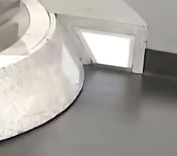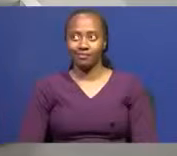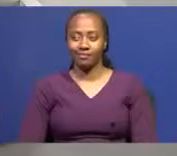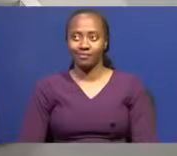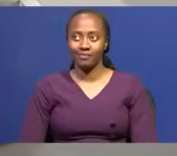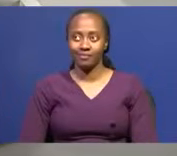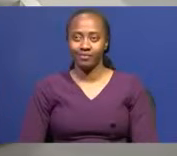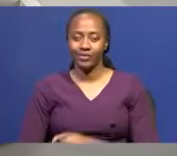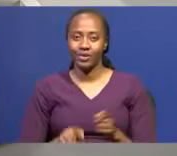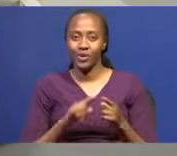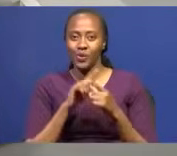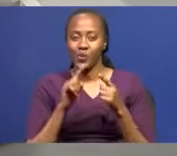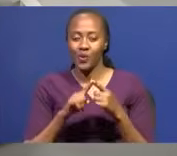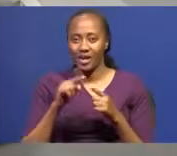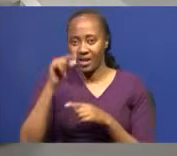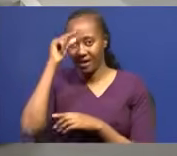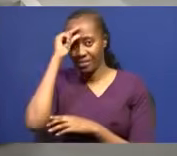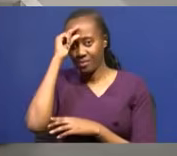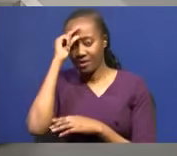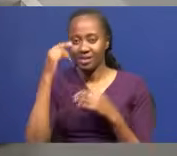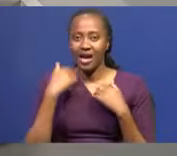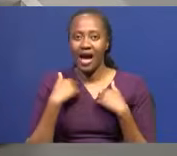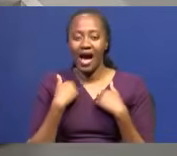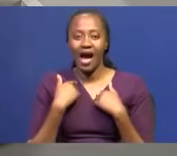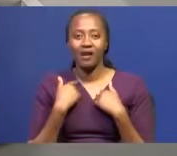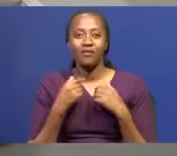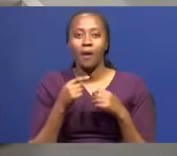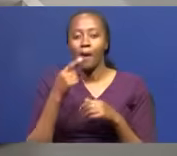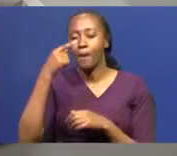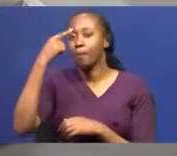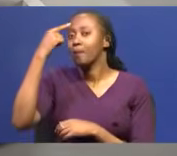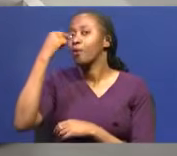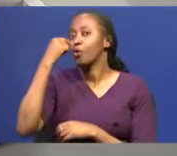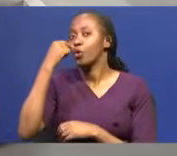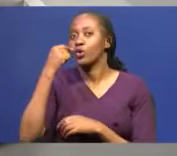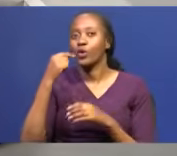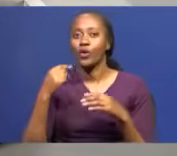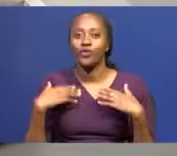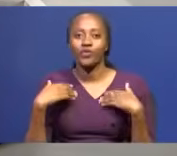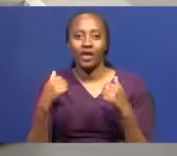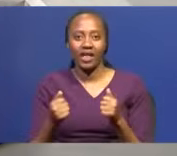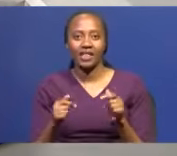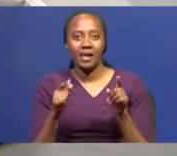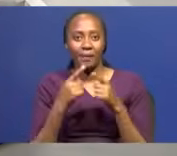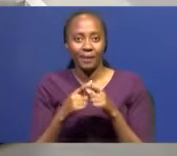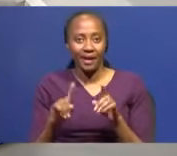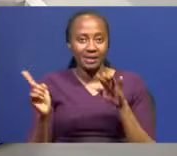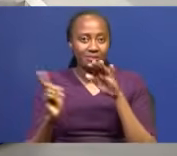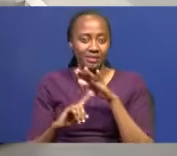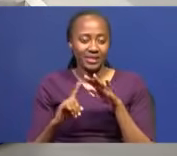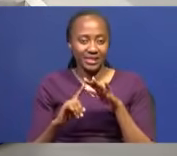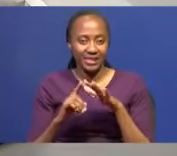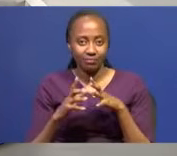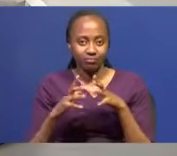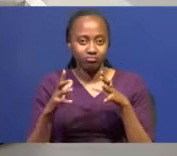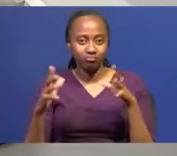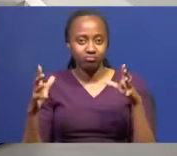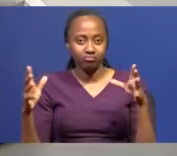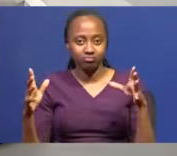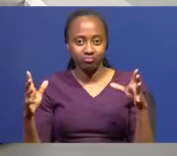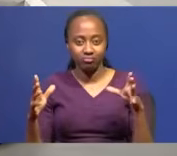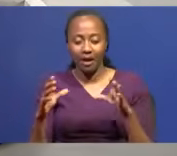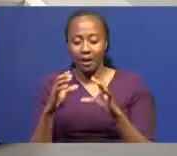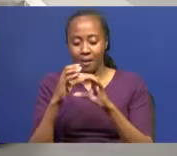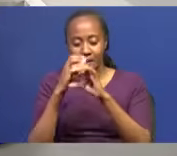Well, government moves to boost polio eradication efforts as Health Ministry inaugurates an expanded laboratory